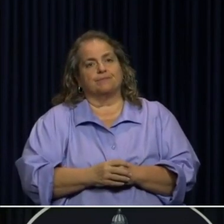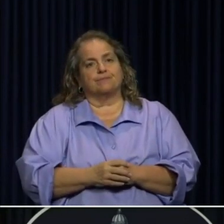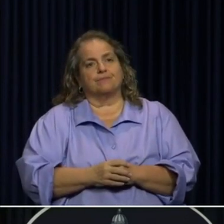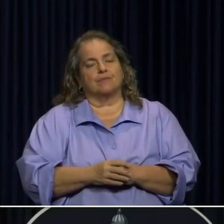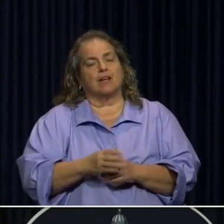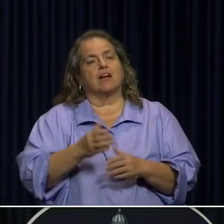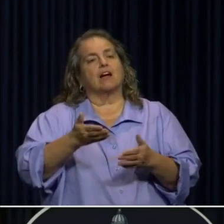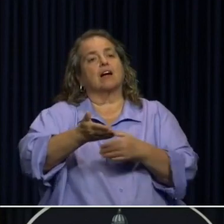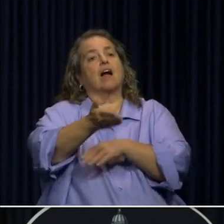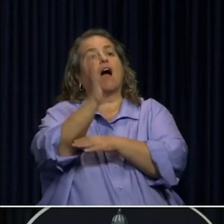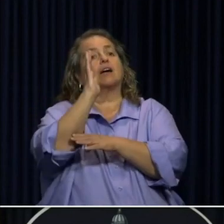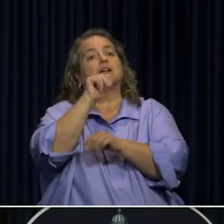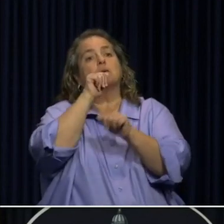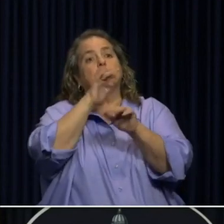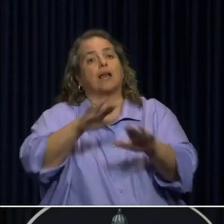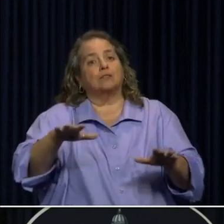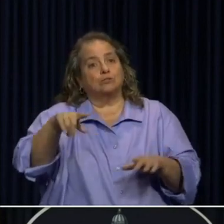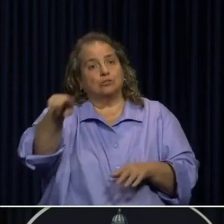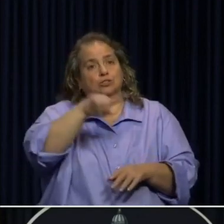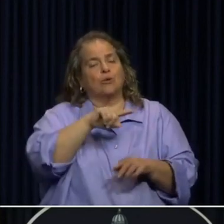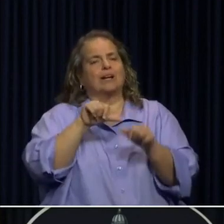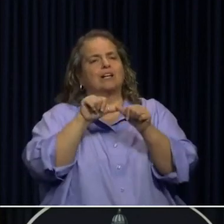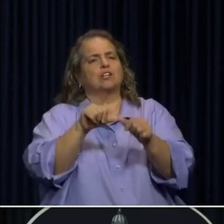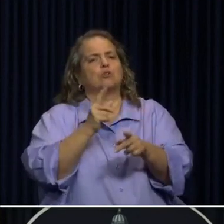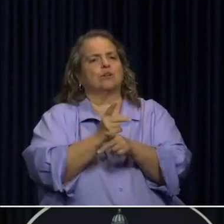May God bless you and continue to keep you safe.